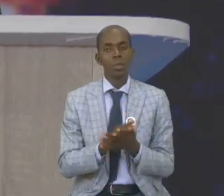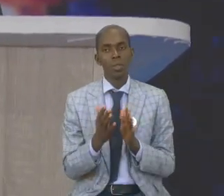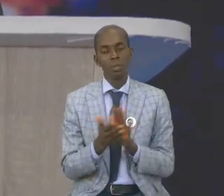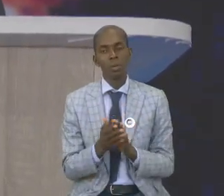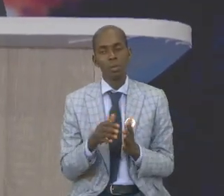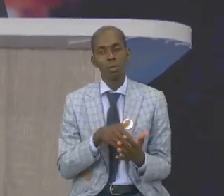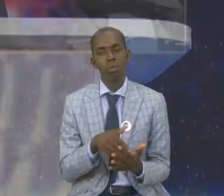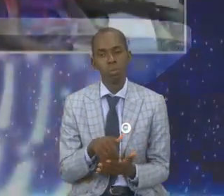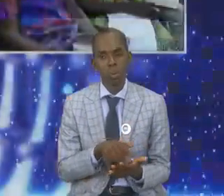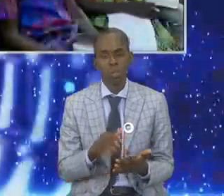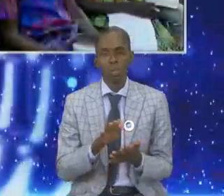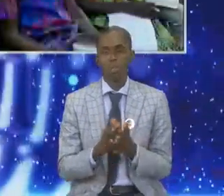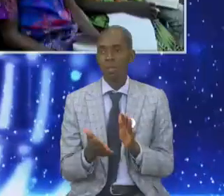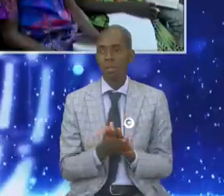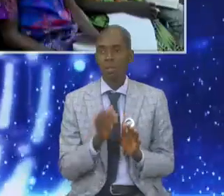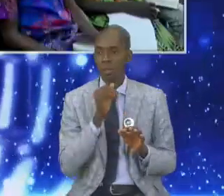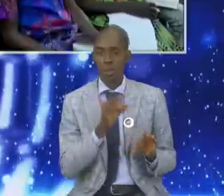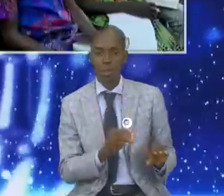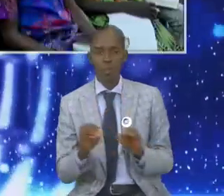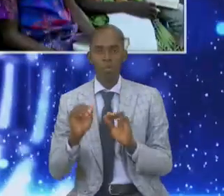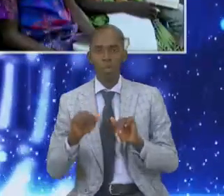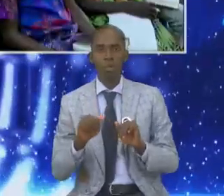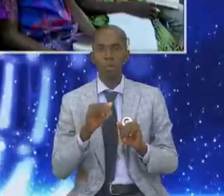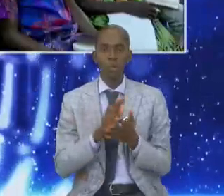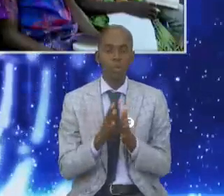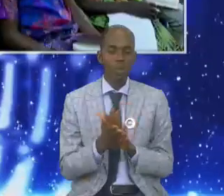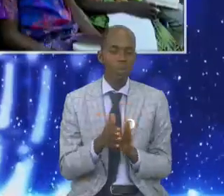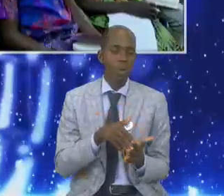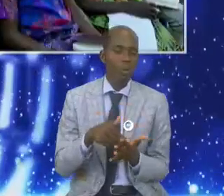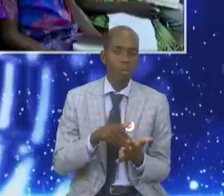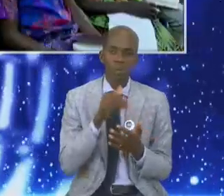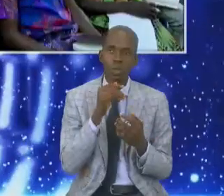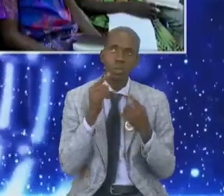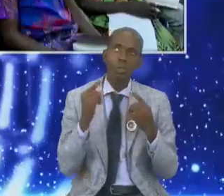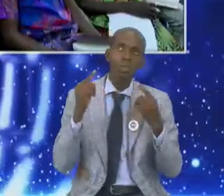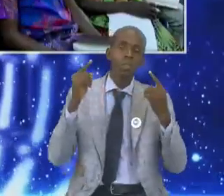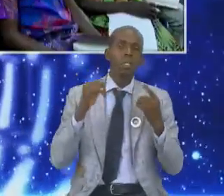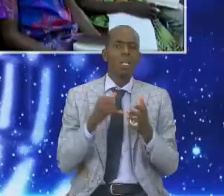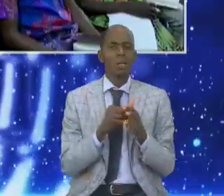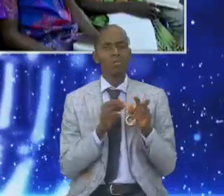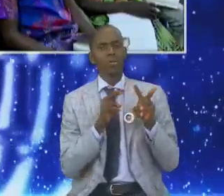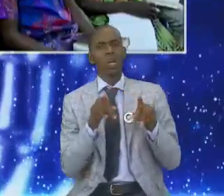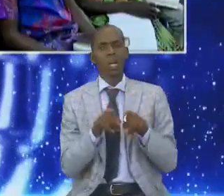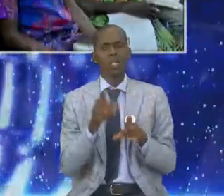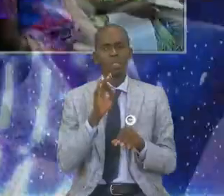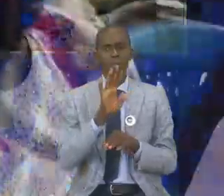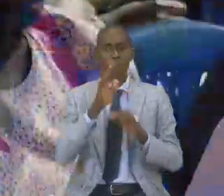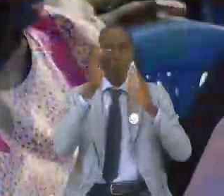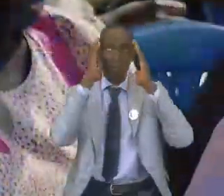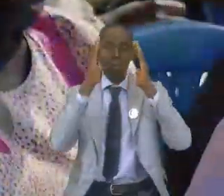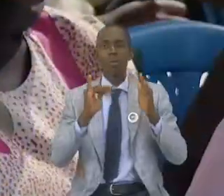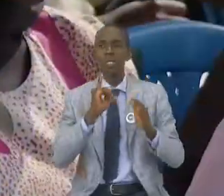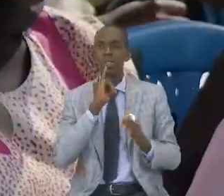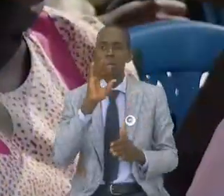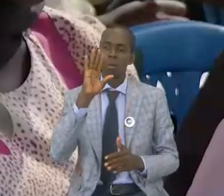you're getting stagnant, you're getting weaker, and it appears the focus, the vision is no more there. And